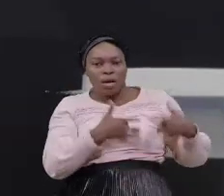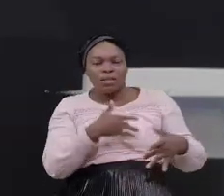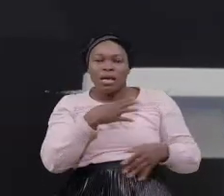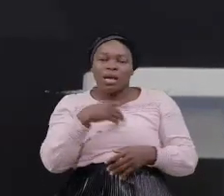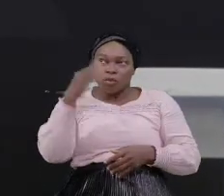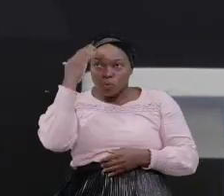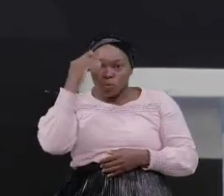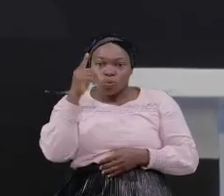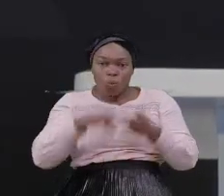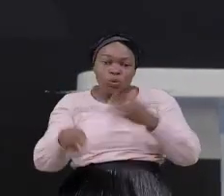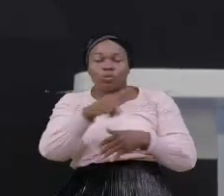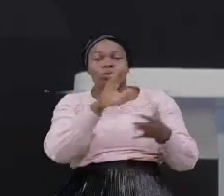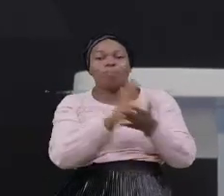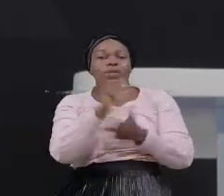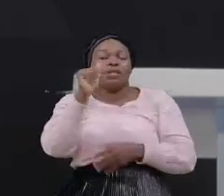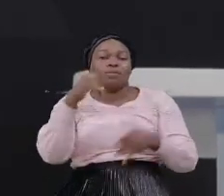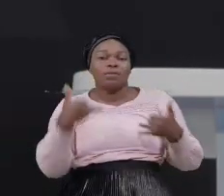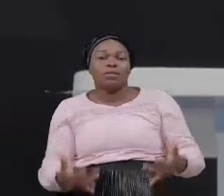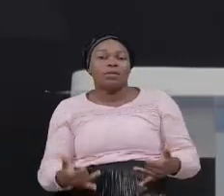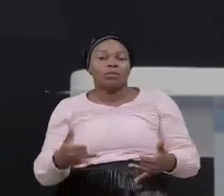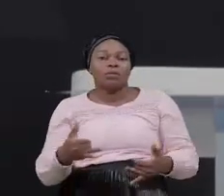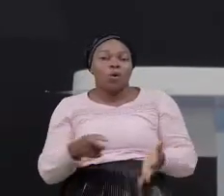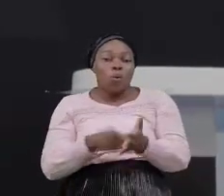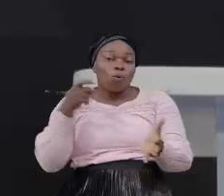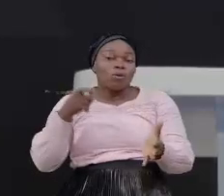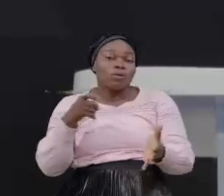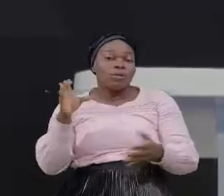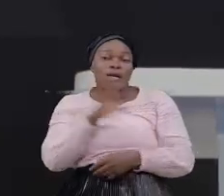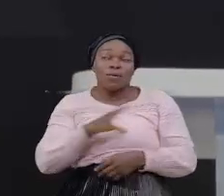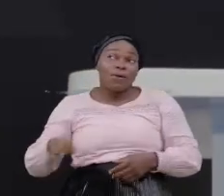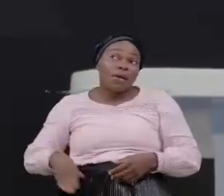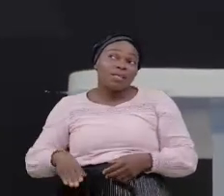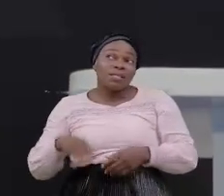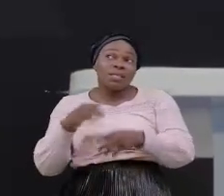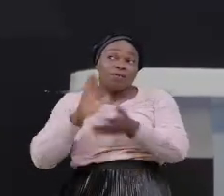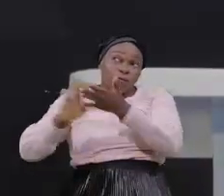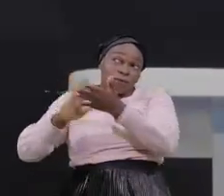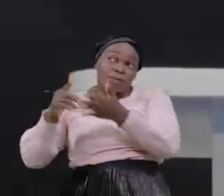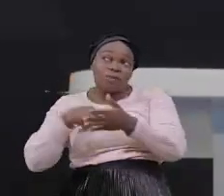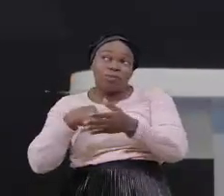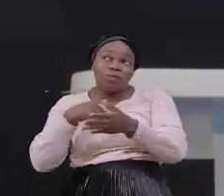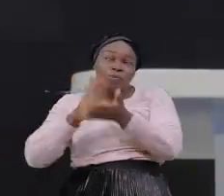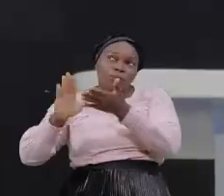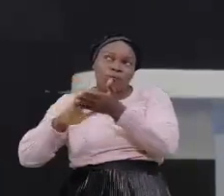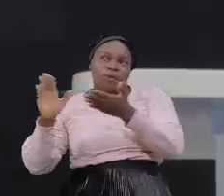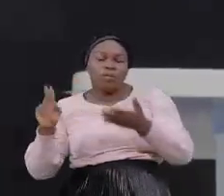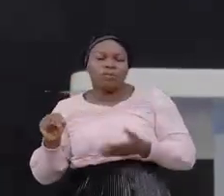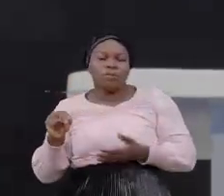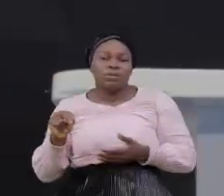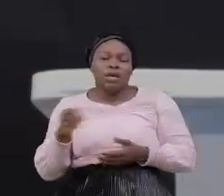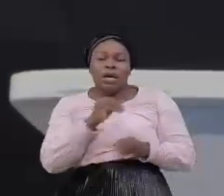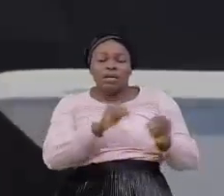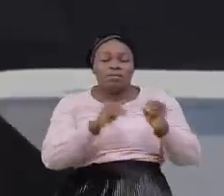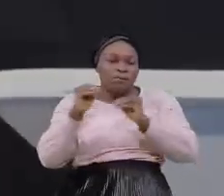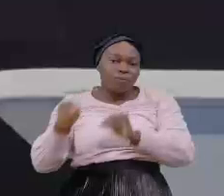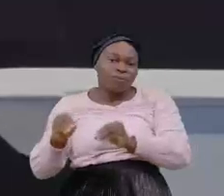Once Christ forgives me, I'm forgiven. I am saved. I'm set free. It's by your side there.